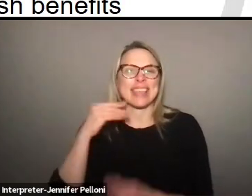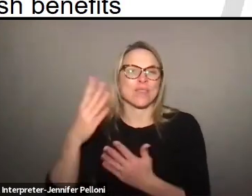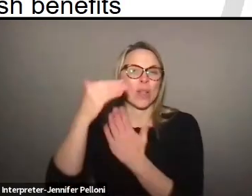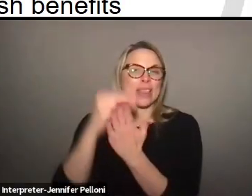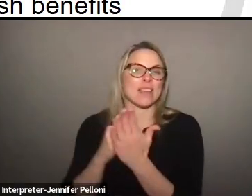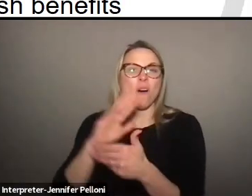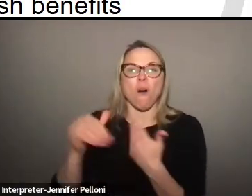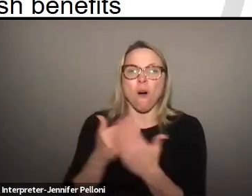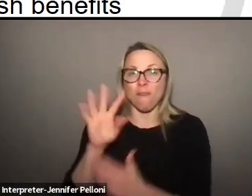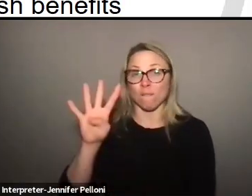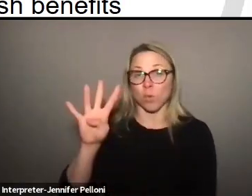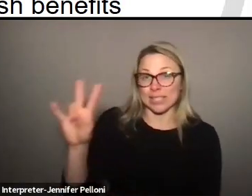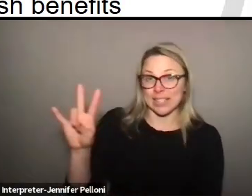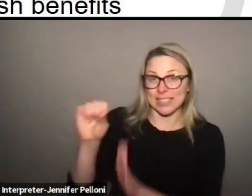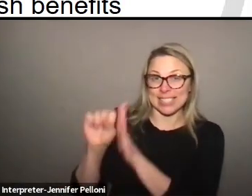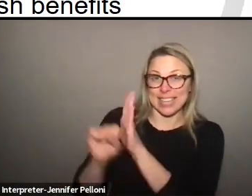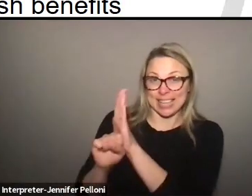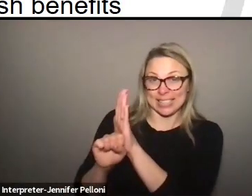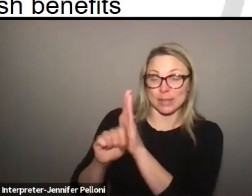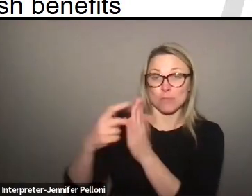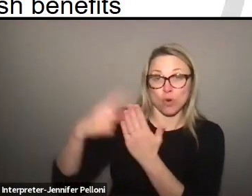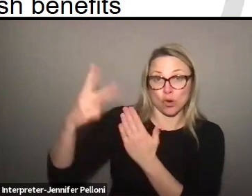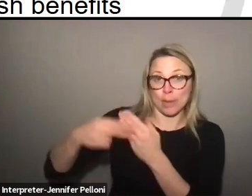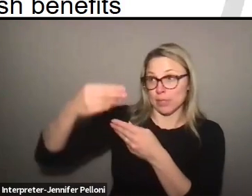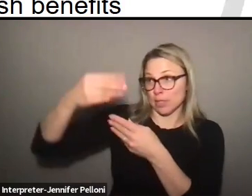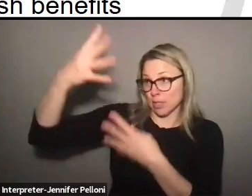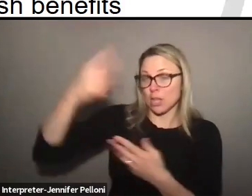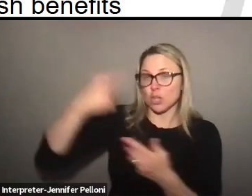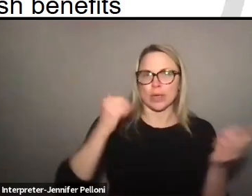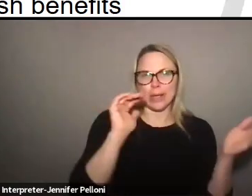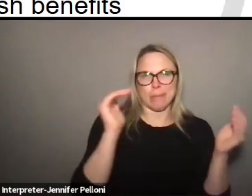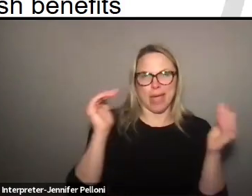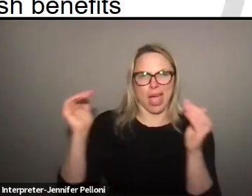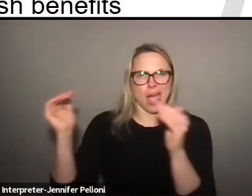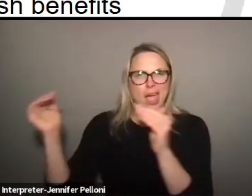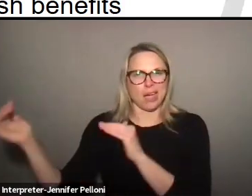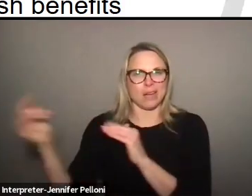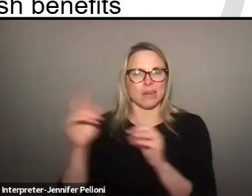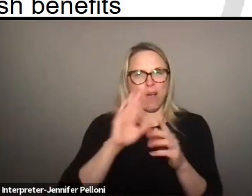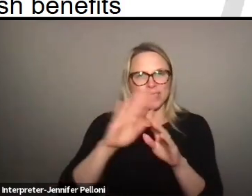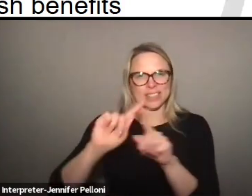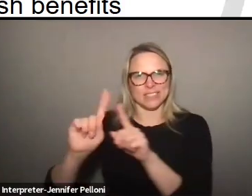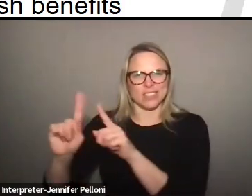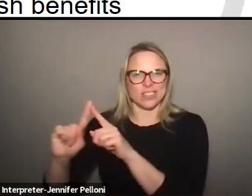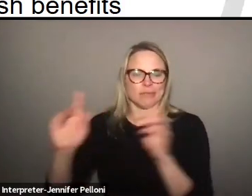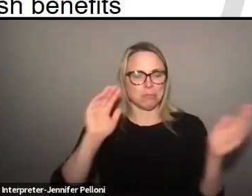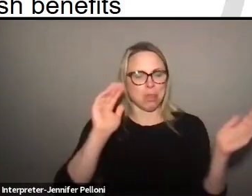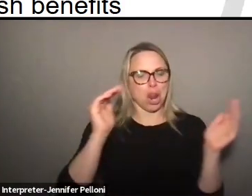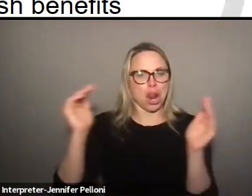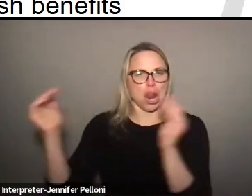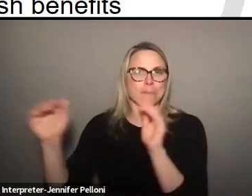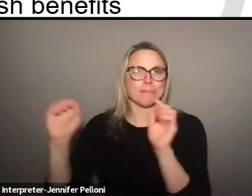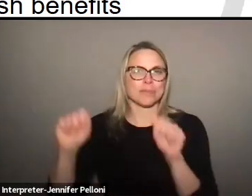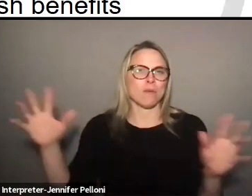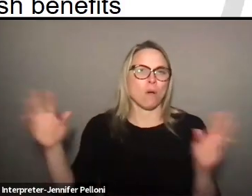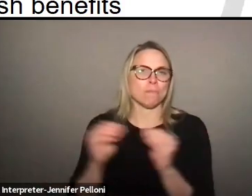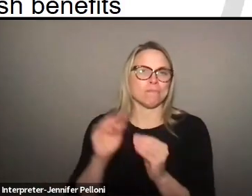ABLE programs and lets you see the comparison between the different programs.